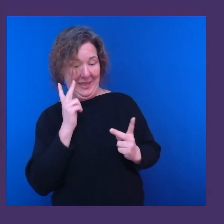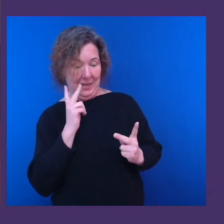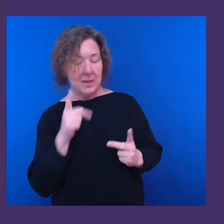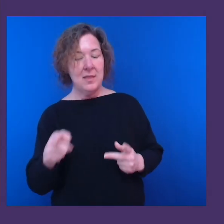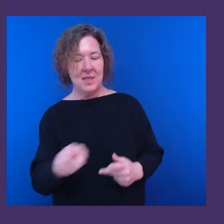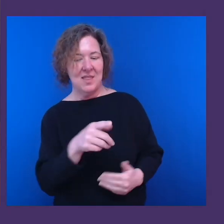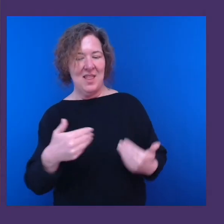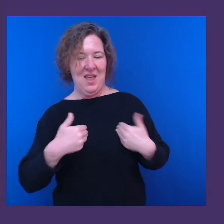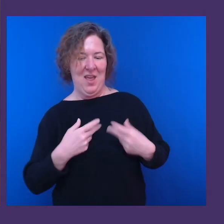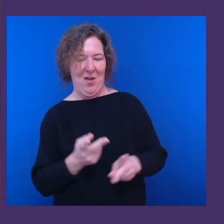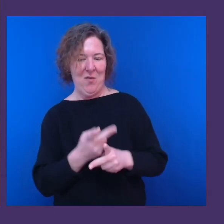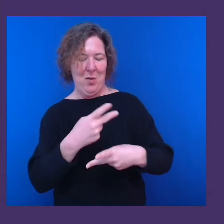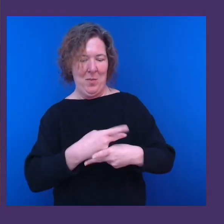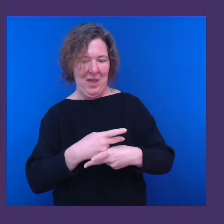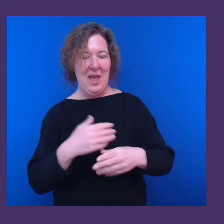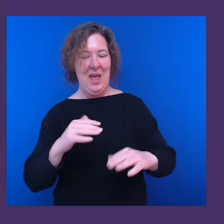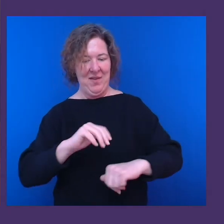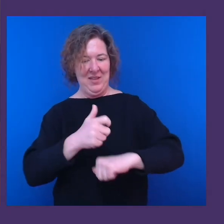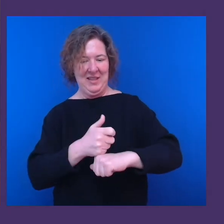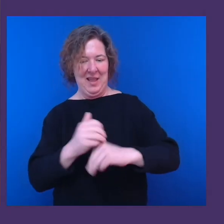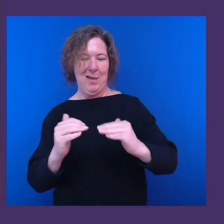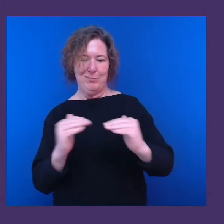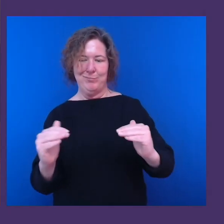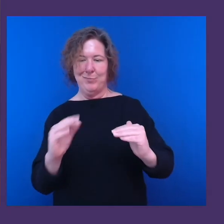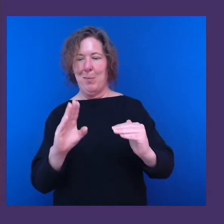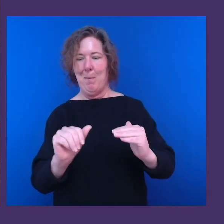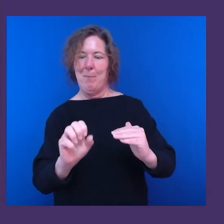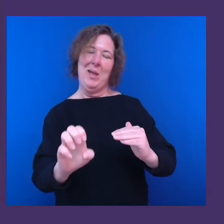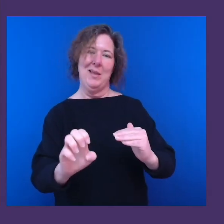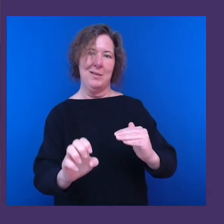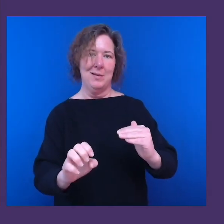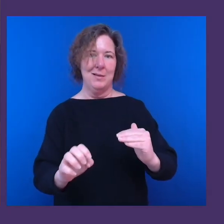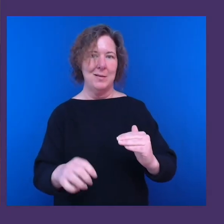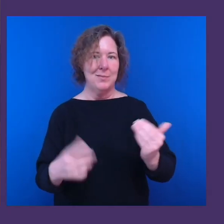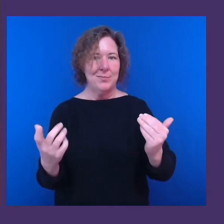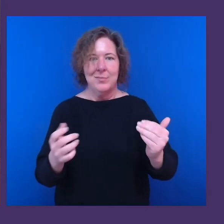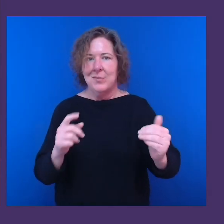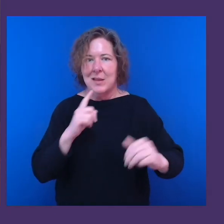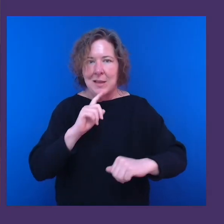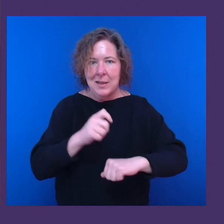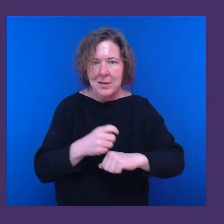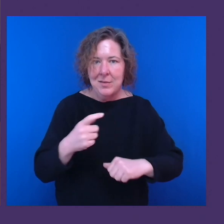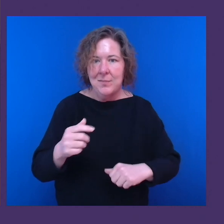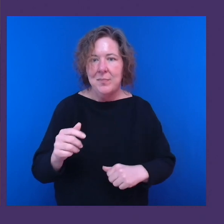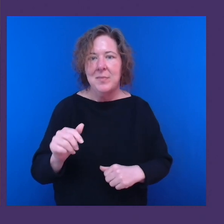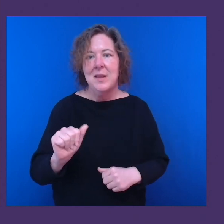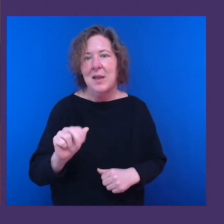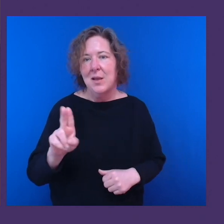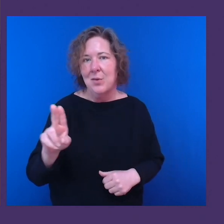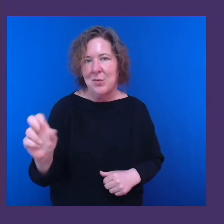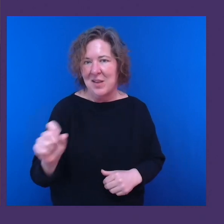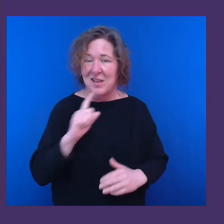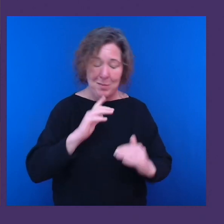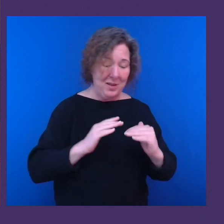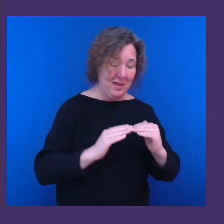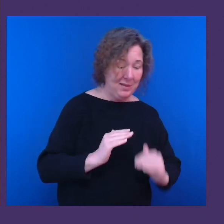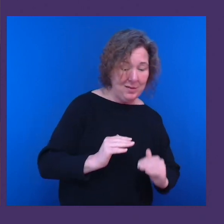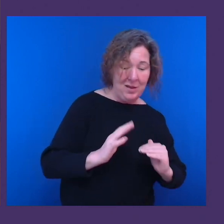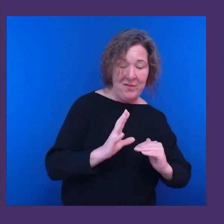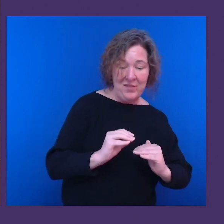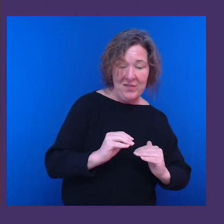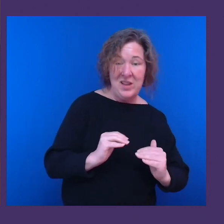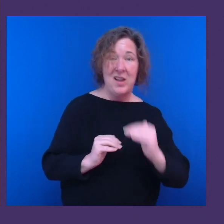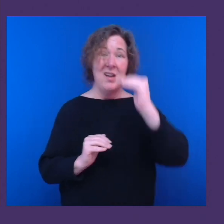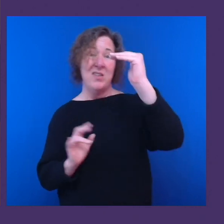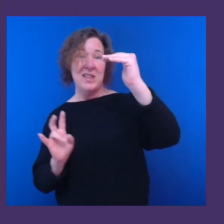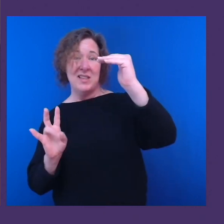teams set a baseline AUS score. So it can be, depending on where you're at, it can be as low as 50 or it can be as high as